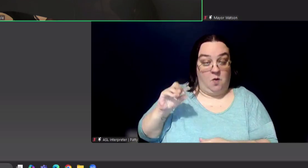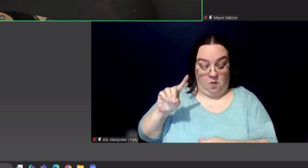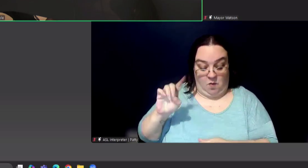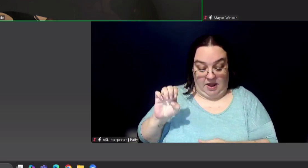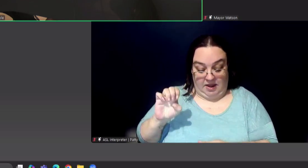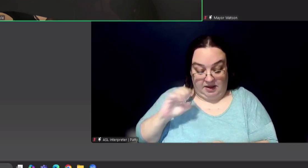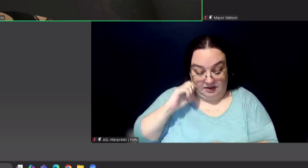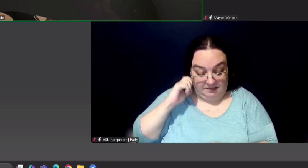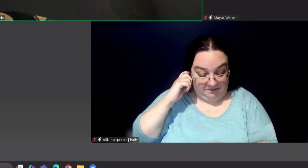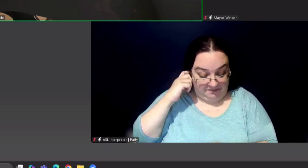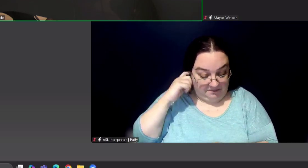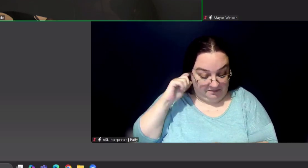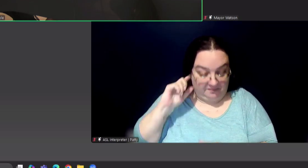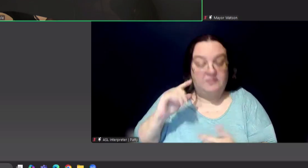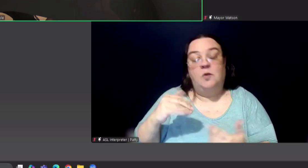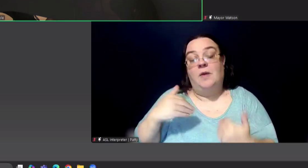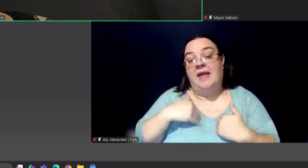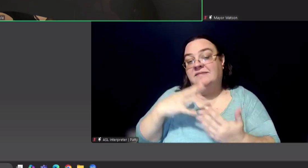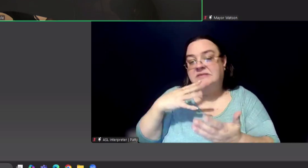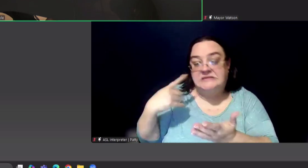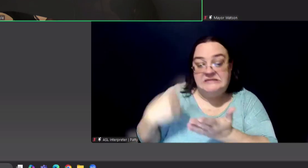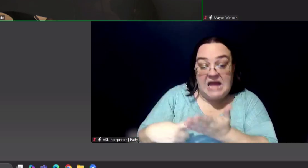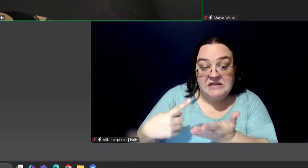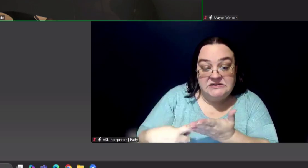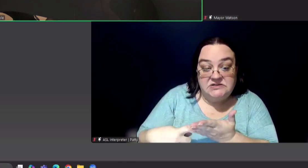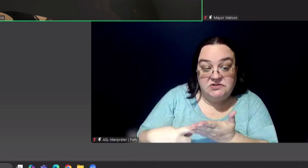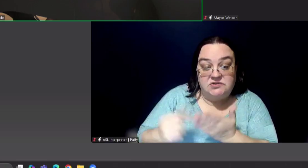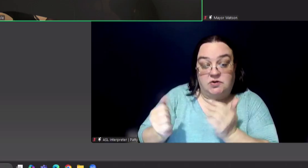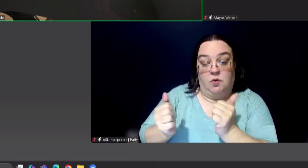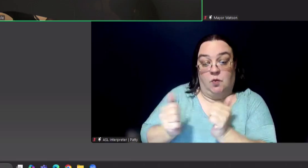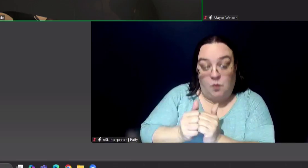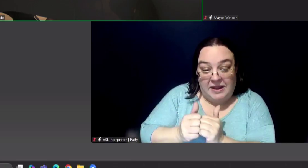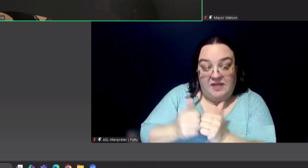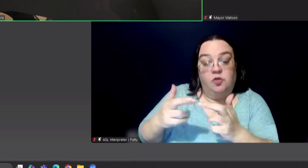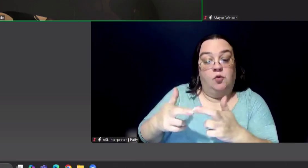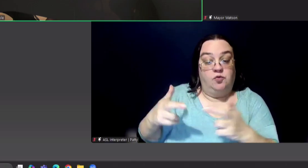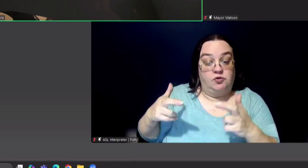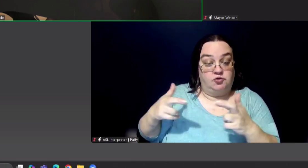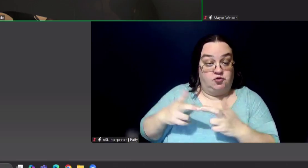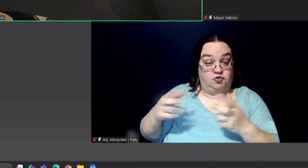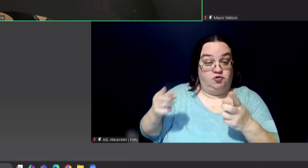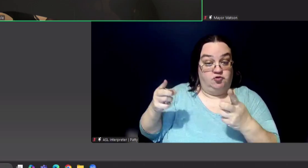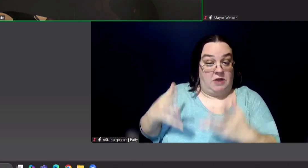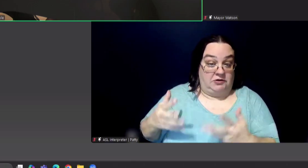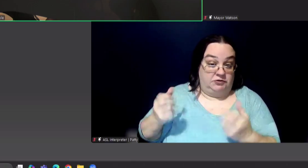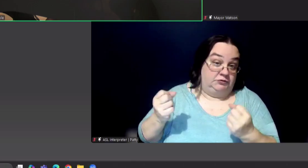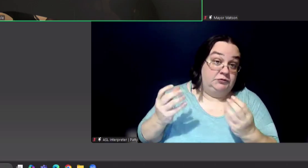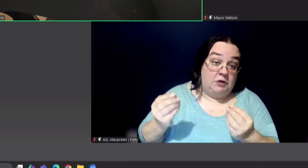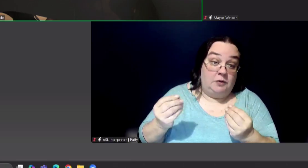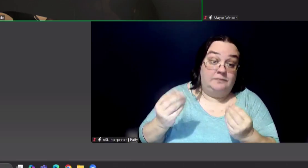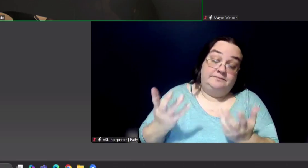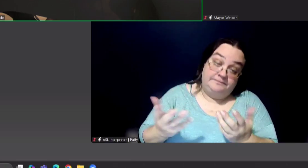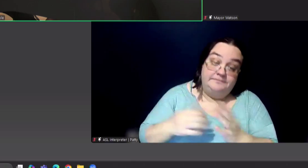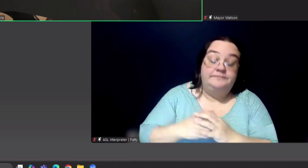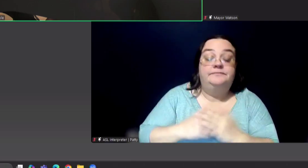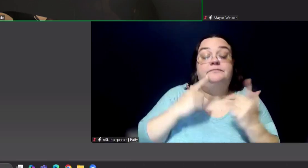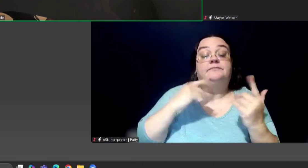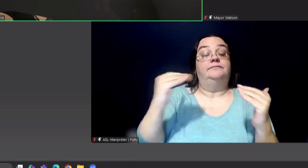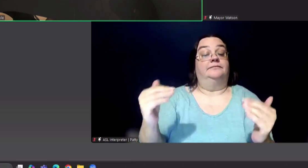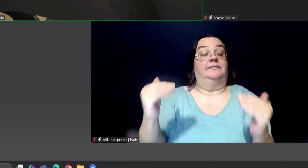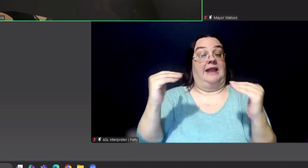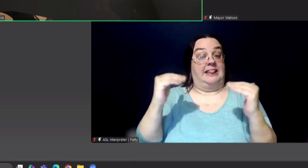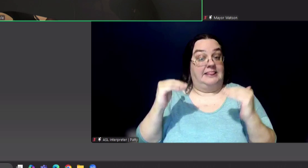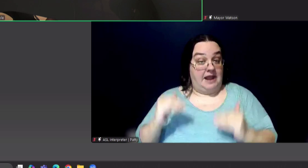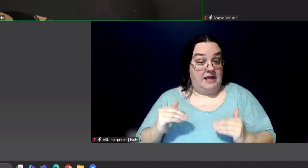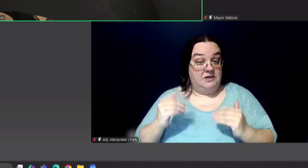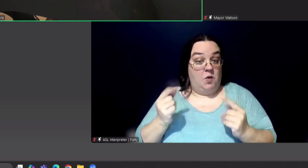with the regional director, so, okay. So moving on to the next item, Mayor